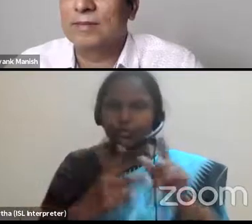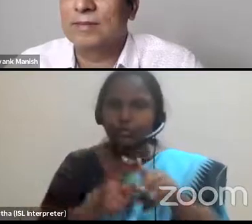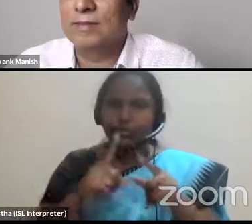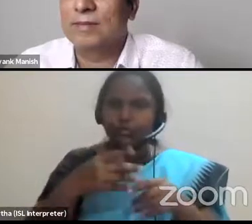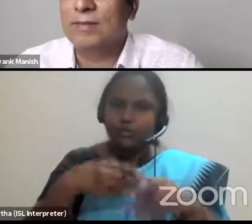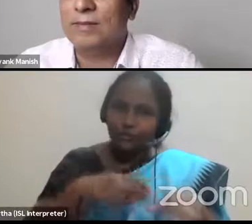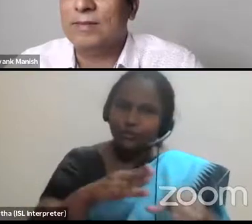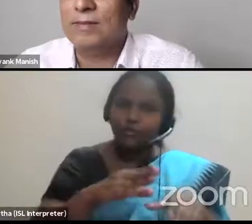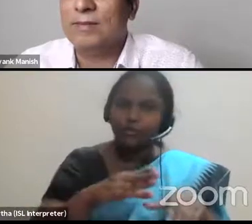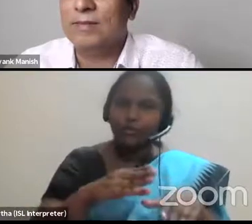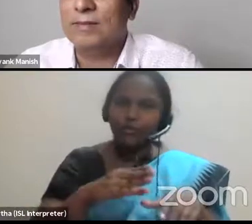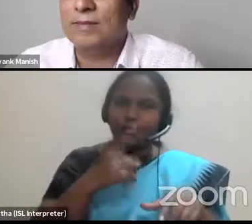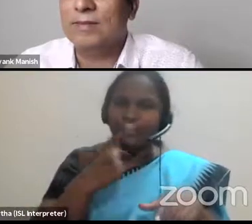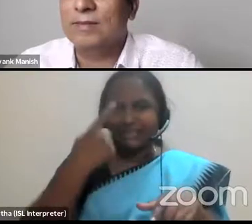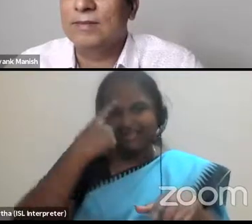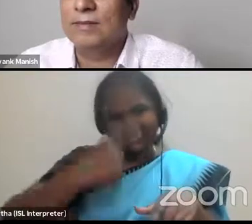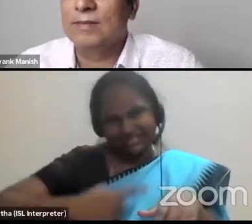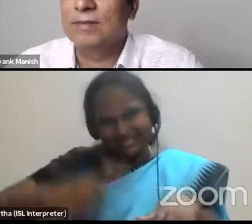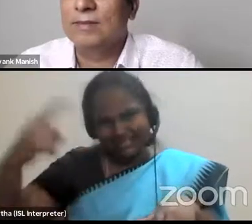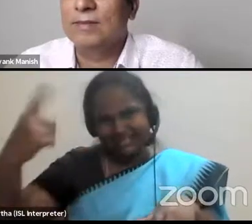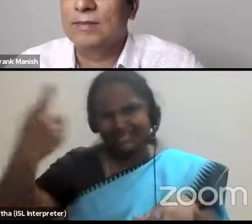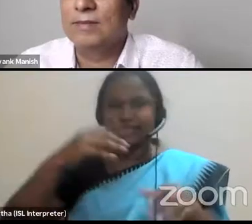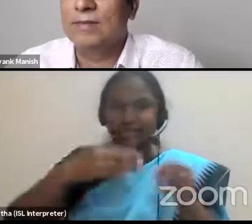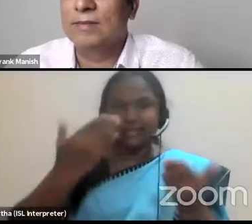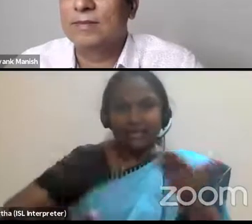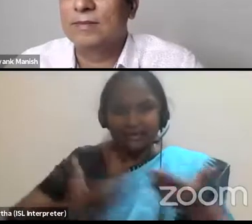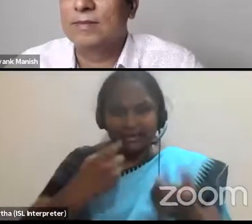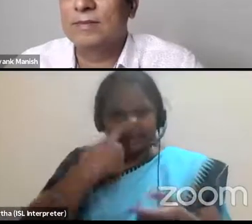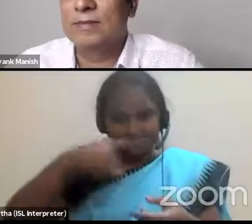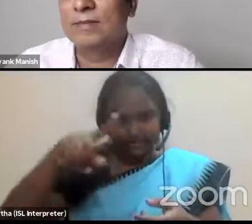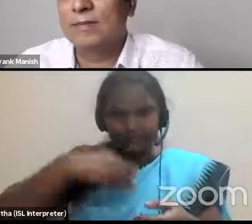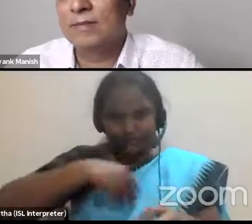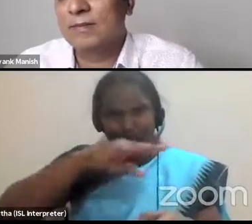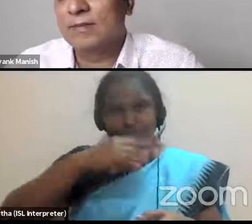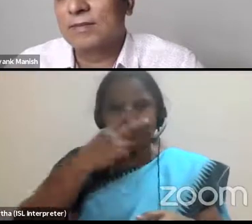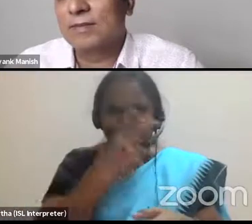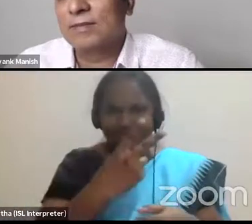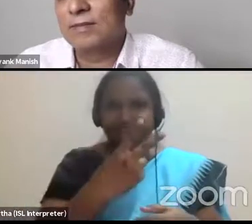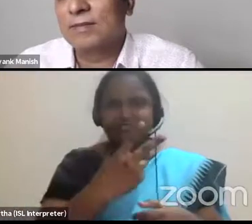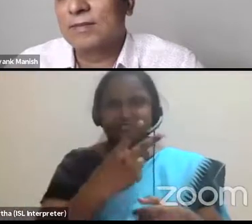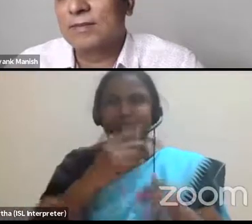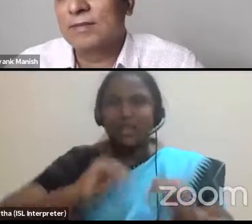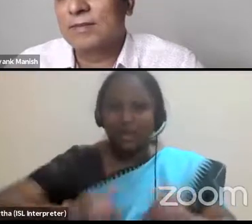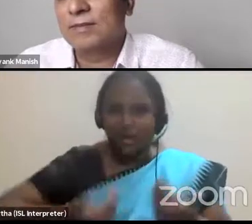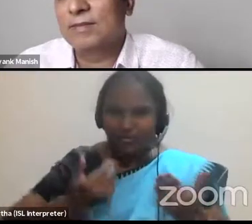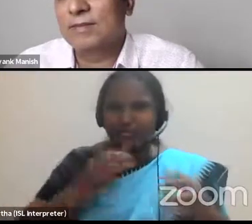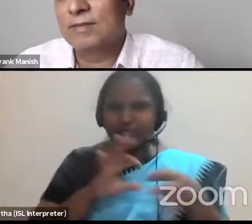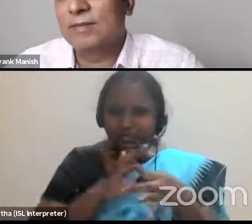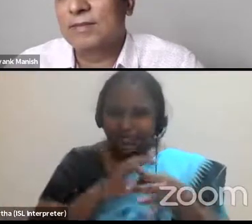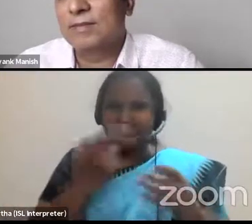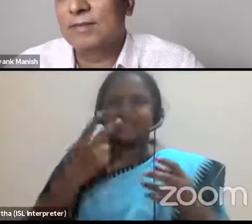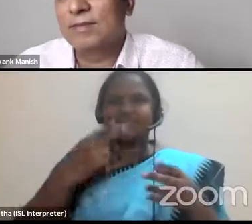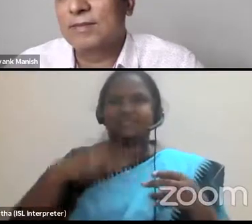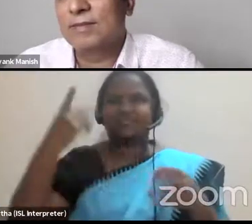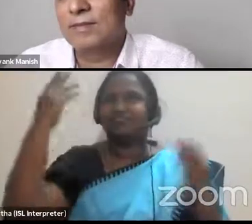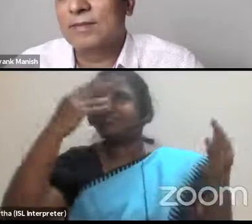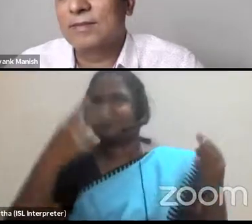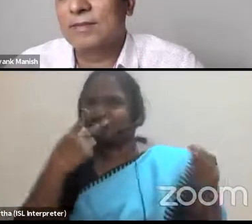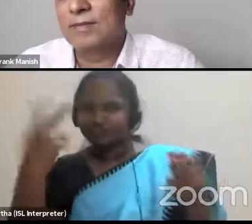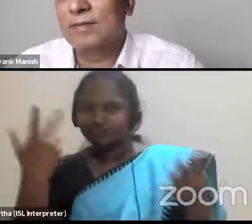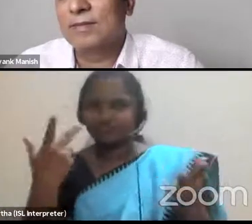as if you're going to Indian Museum in Calcutta, right? You just go and look at those, artifacts and the statues and figures